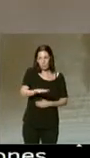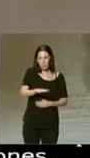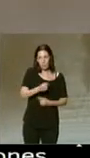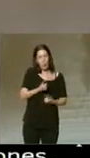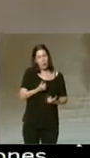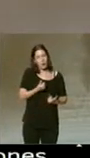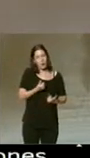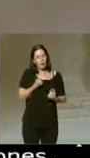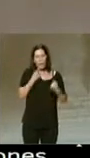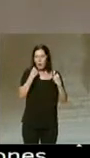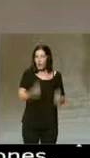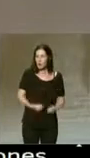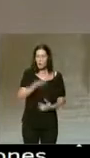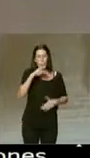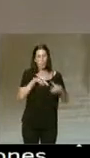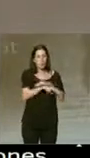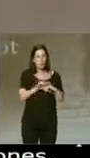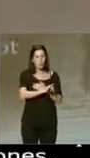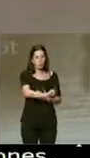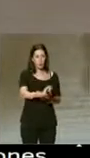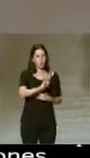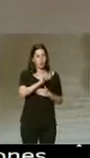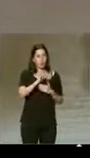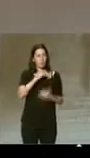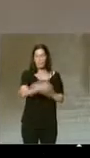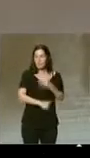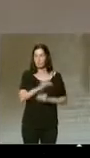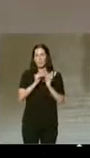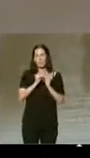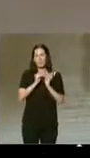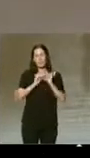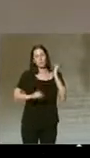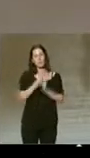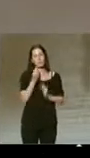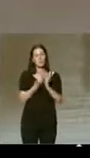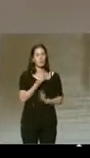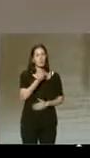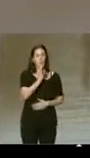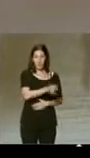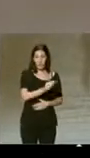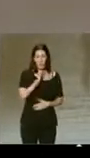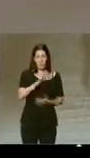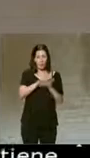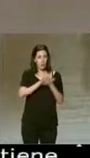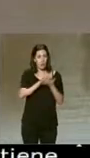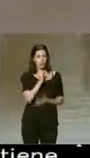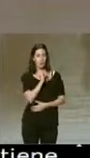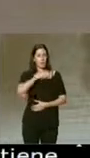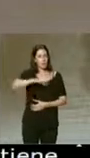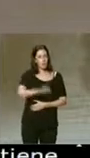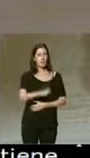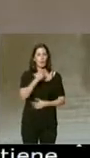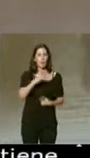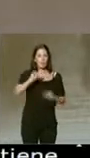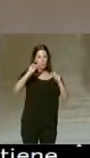they are not adequately used, and it has to do with the available resources. As Jaime said, it is quite costly